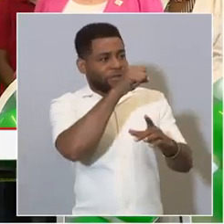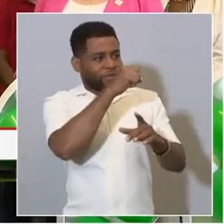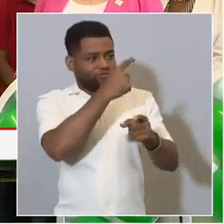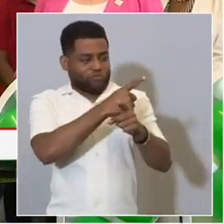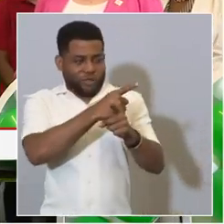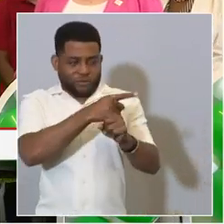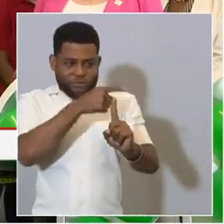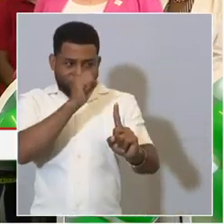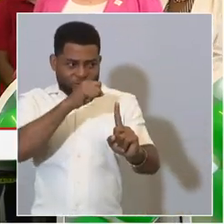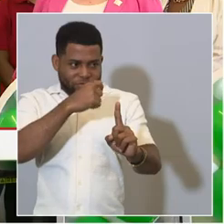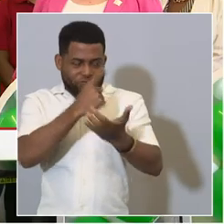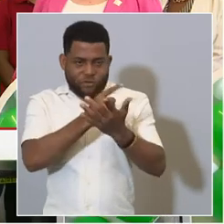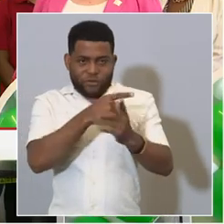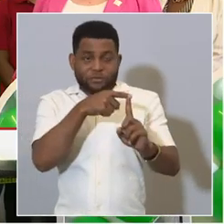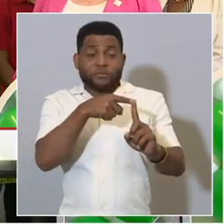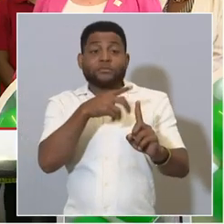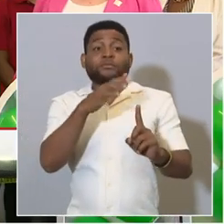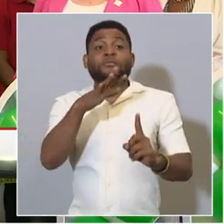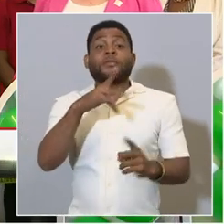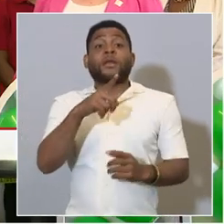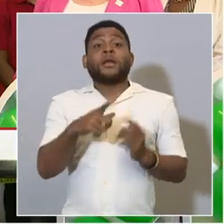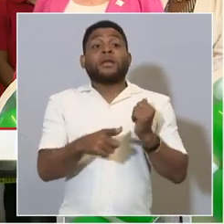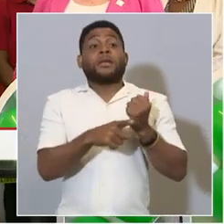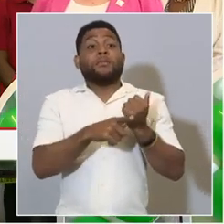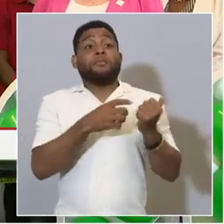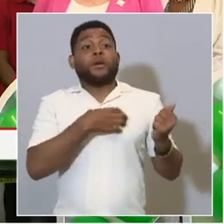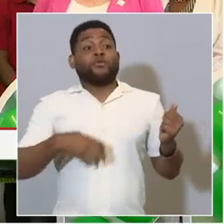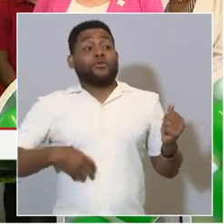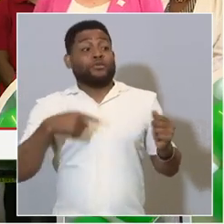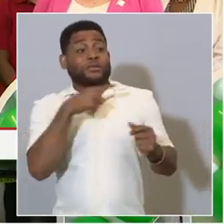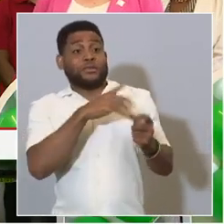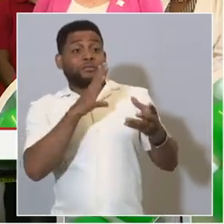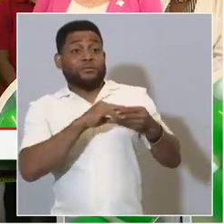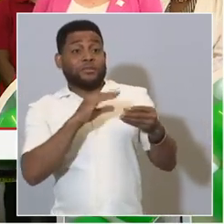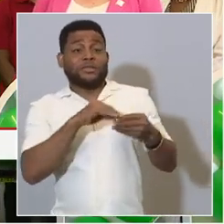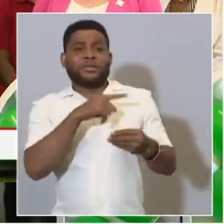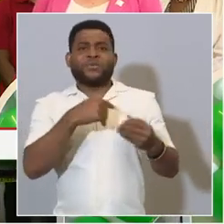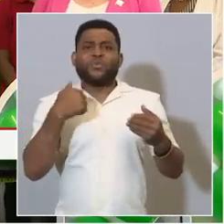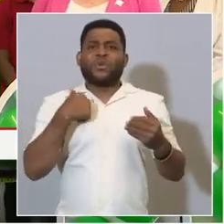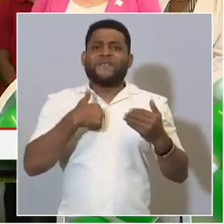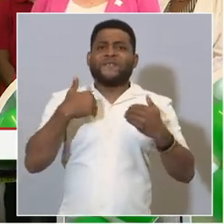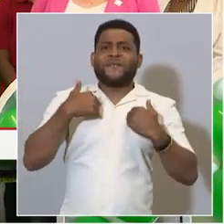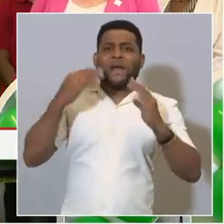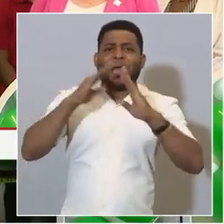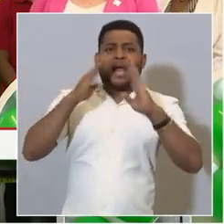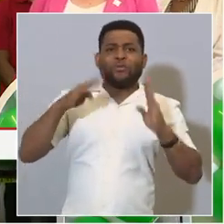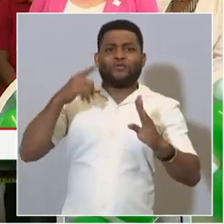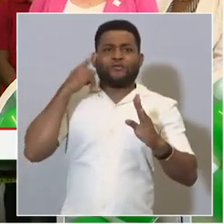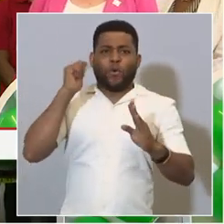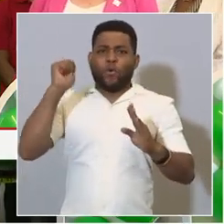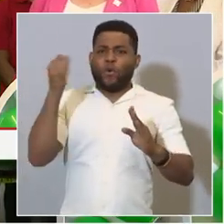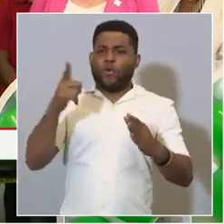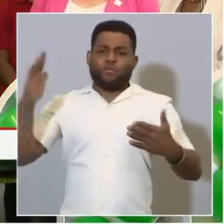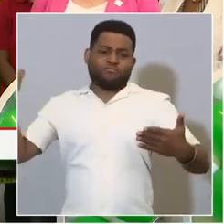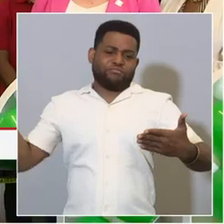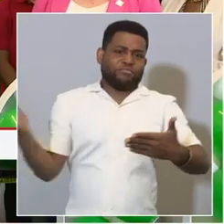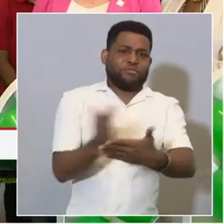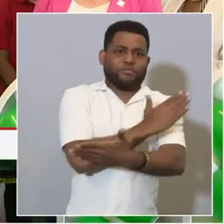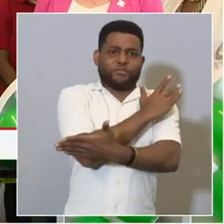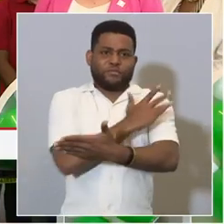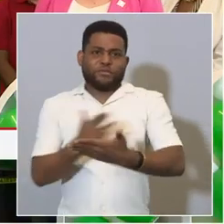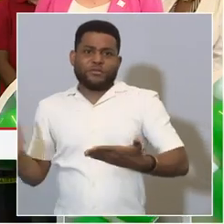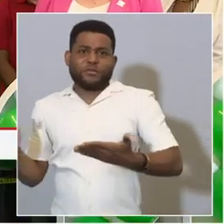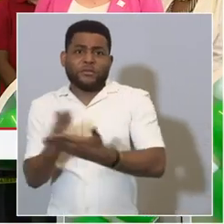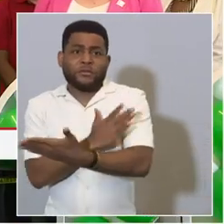that we need to produce housing across the spectrum. And this sometimes gets sticky, and it's not